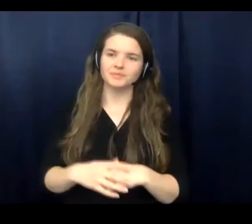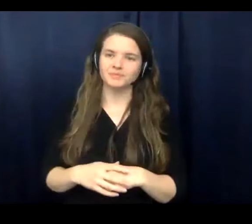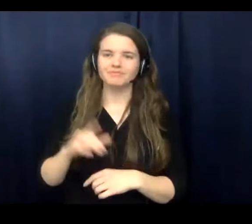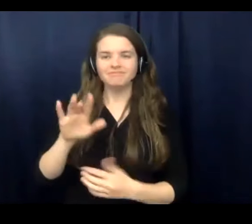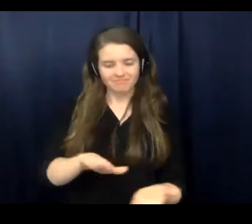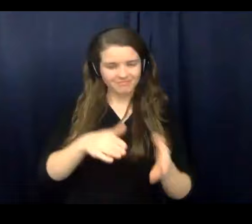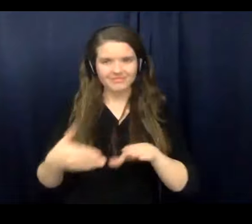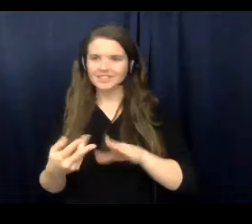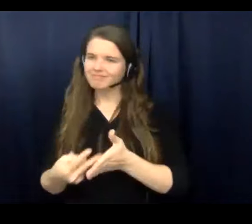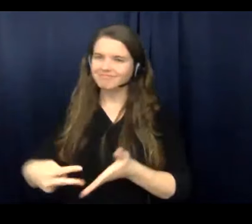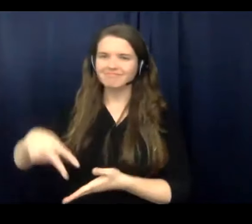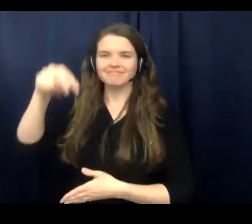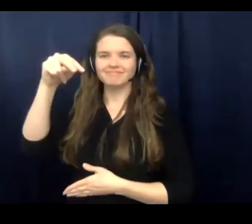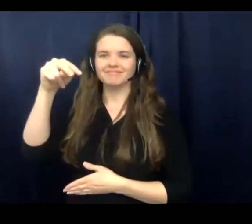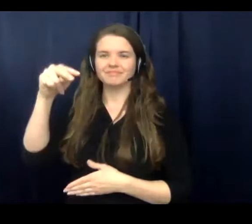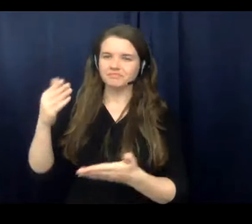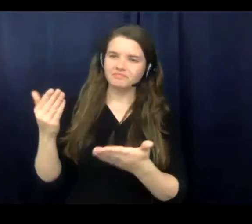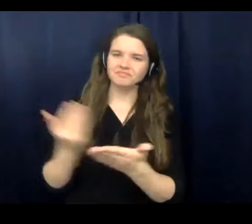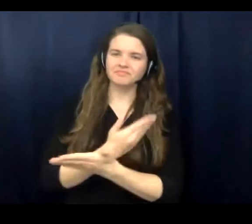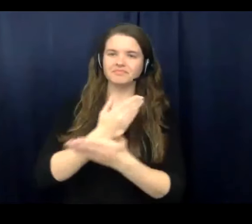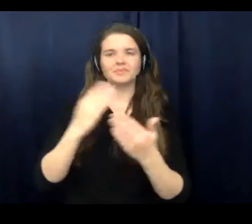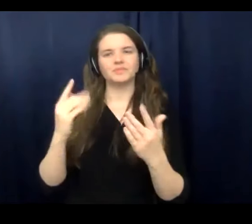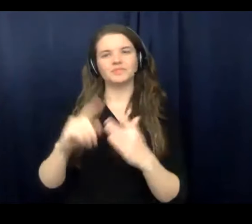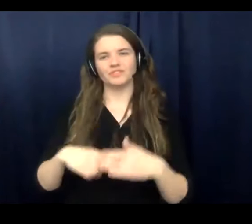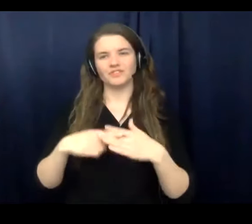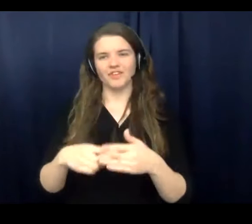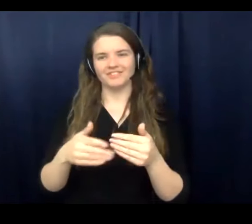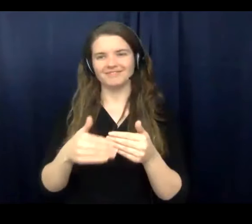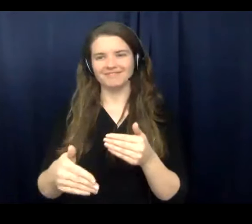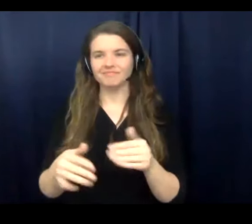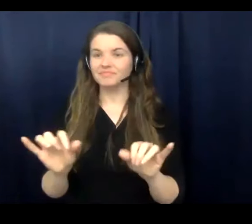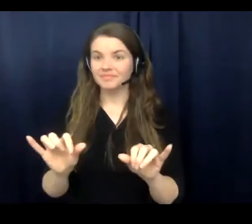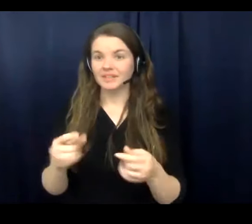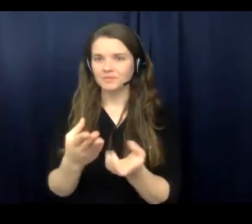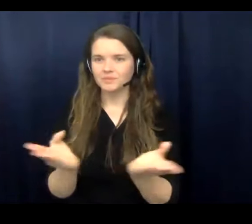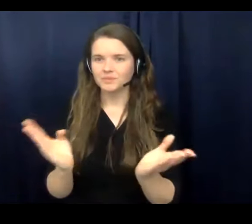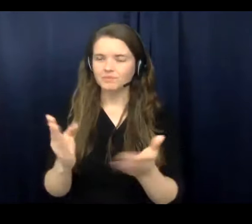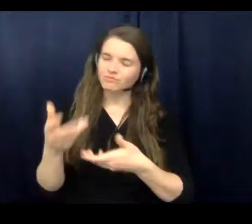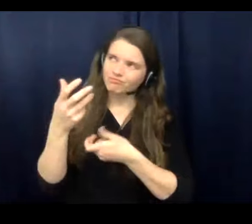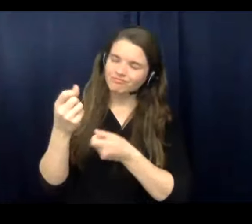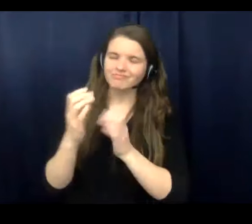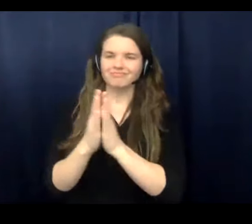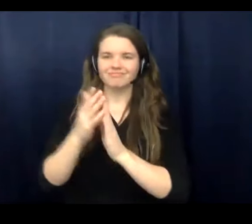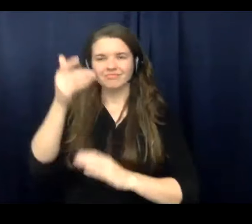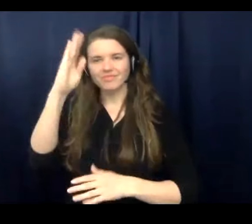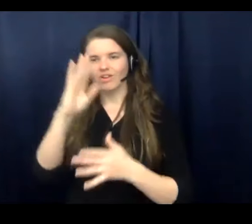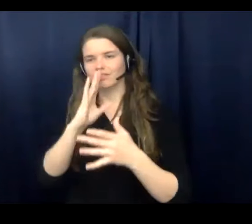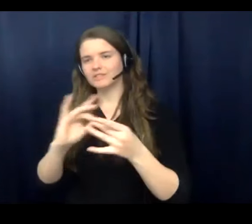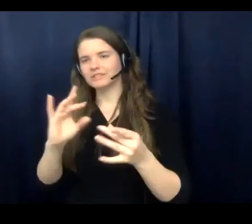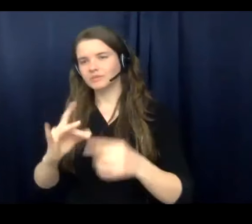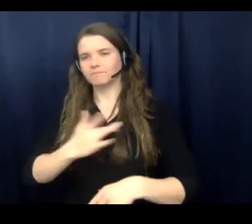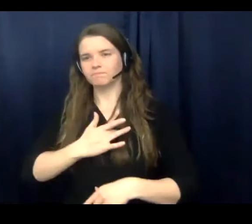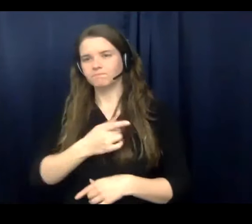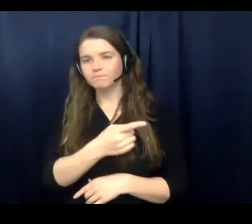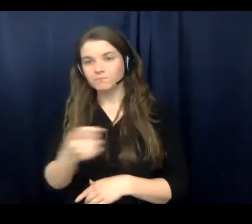gave us a fresh start, and he can do that for you today. We're trusting and praying that God will speak to your heart this morning. We're going to invite